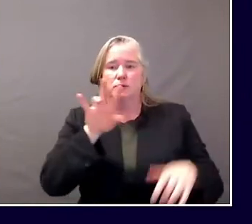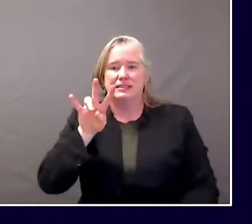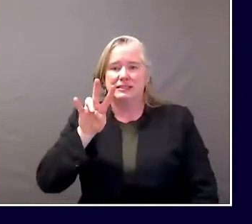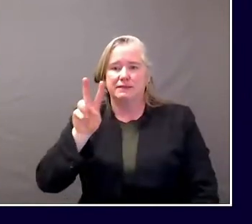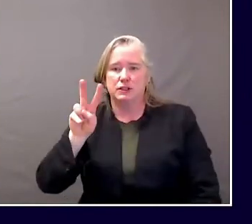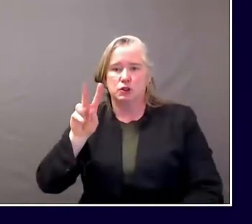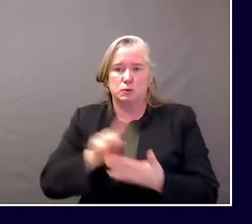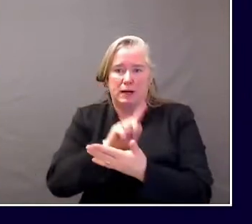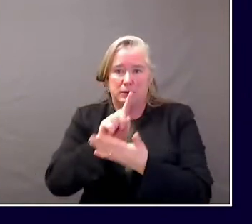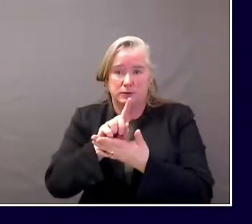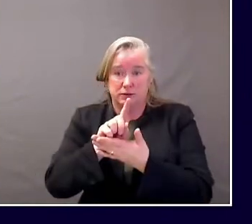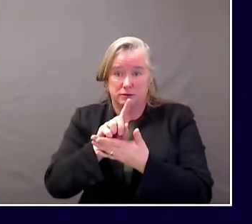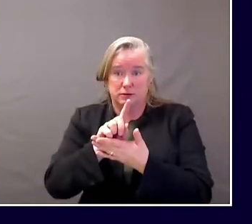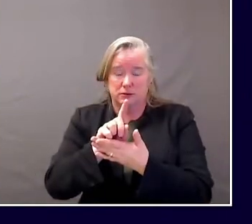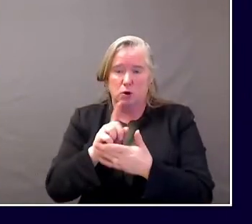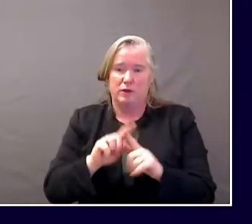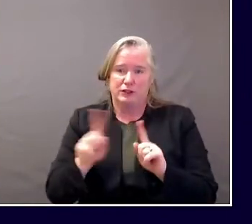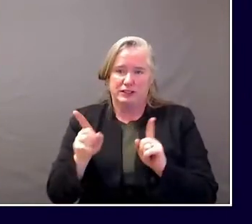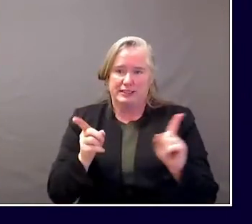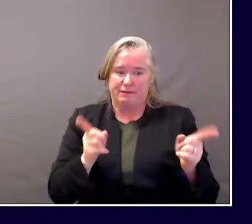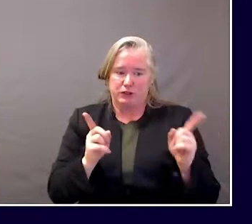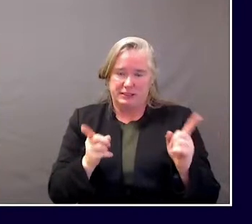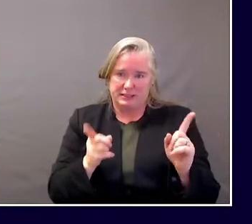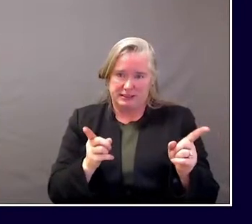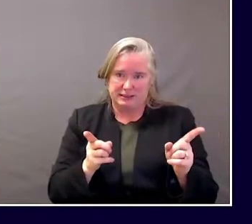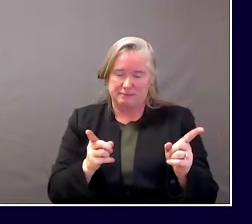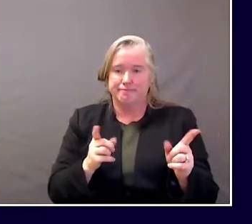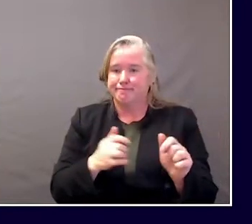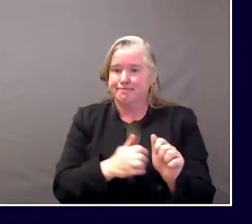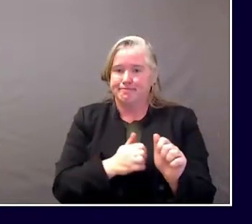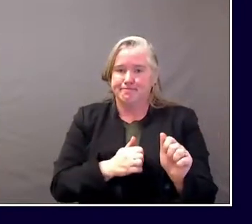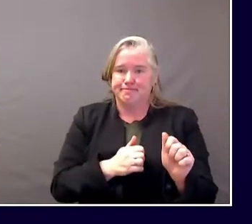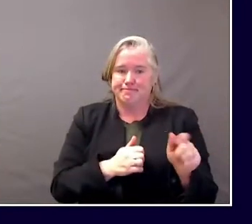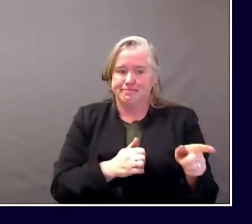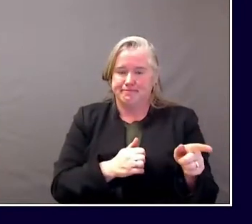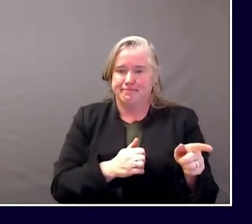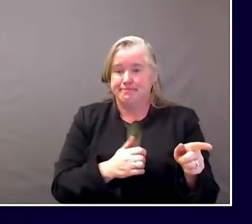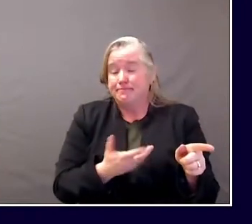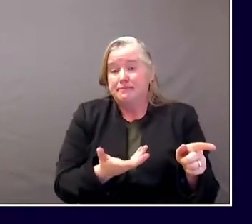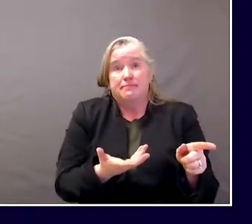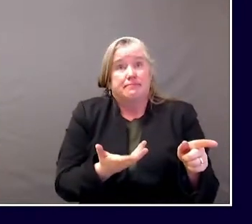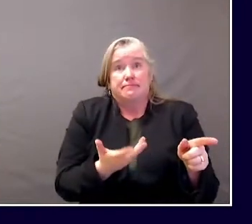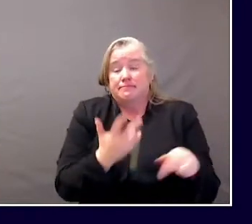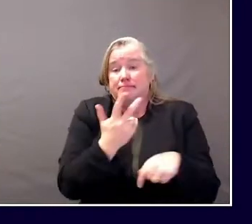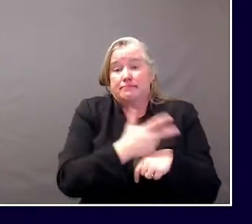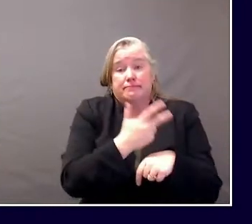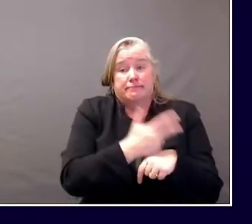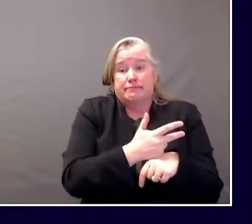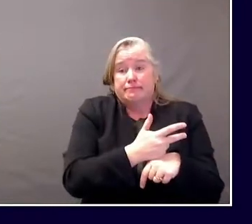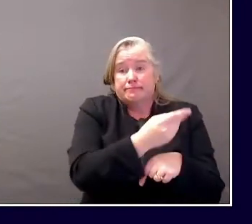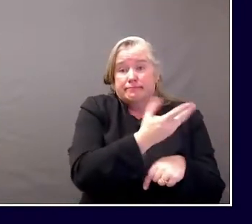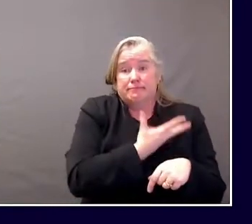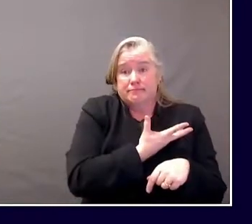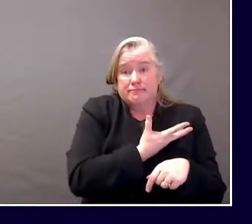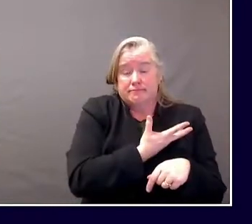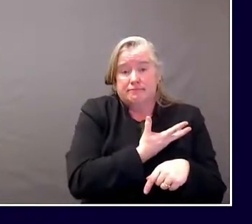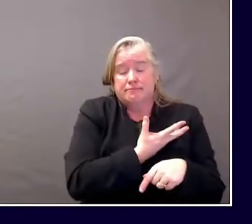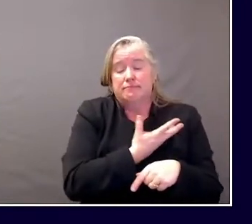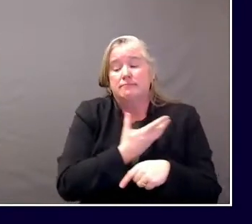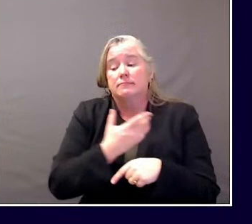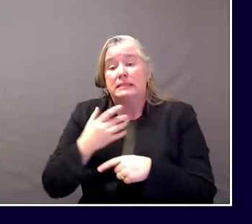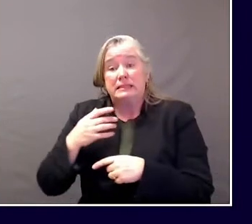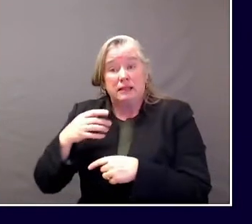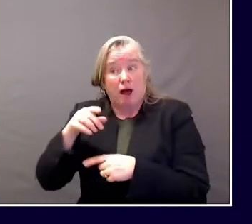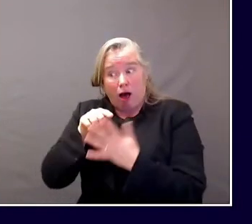is that lag. That is a feature of the program, and it means that we don't always have the